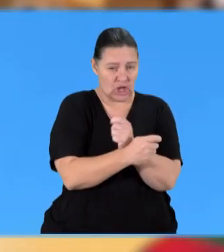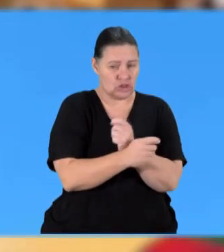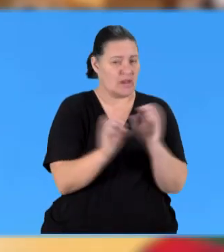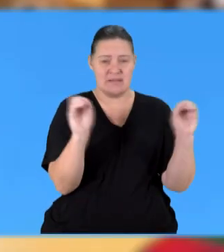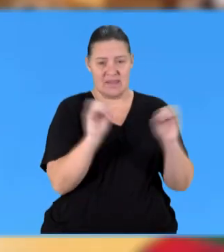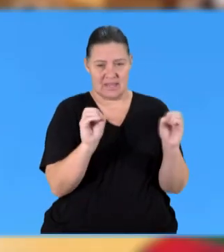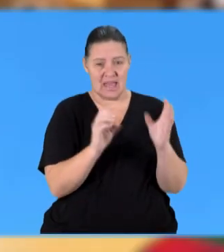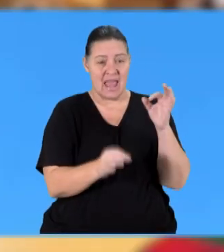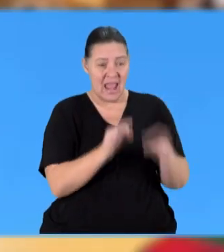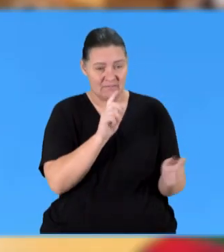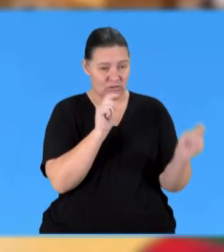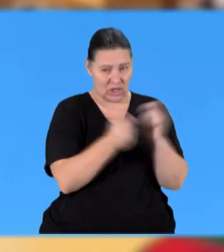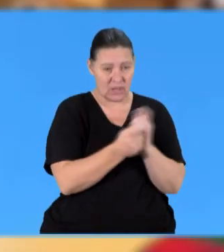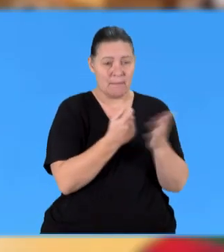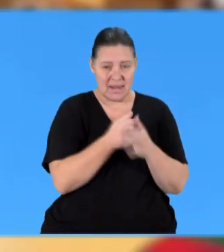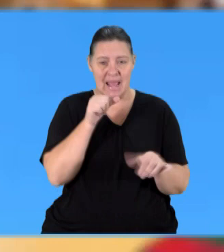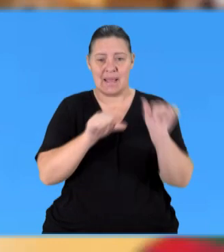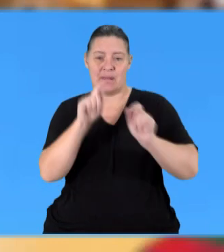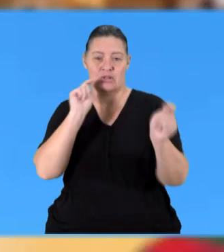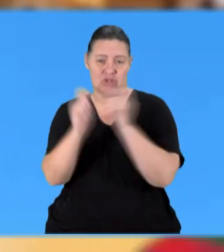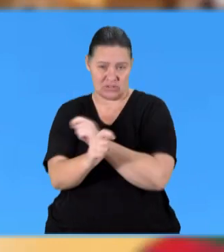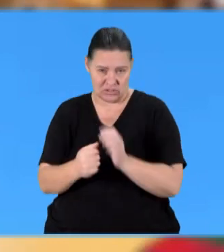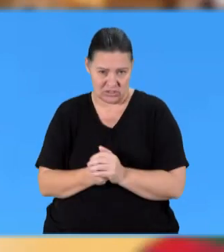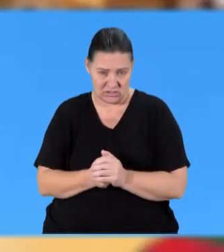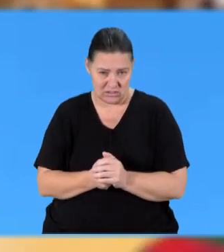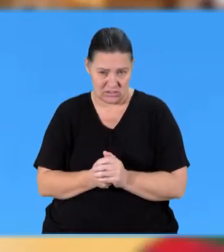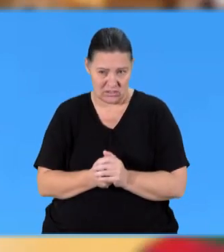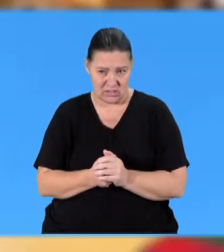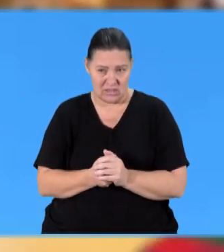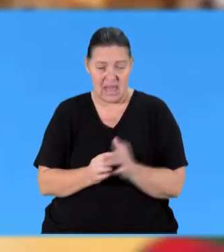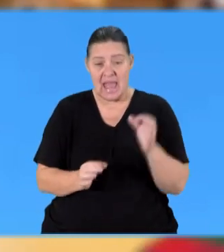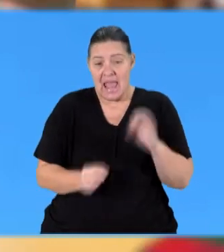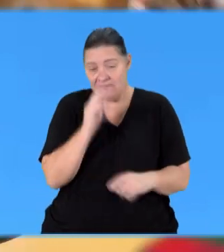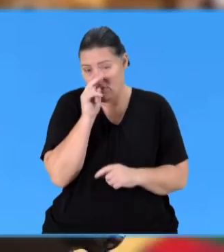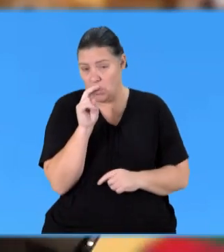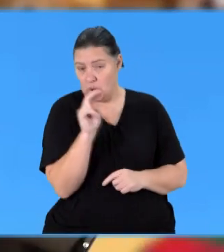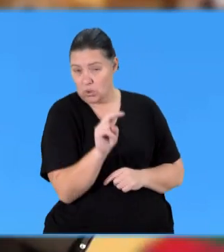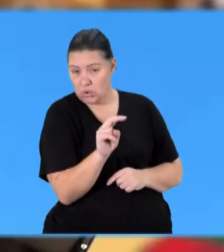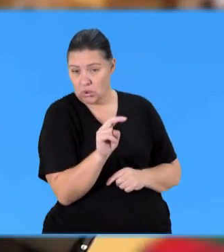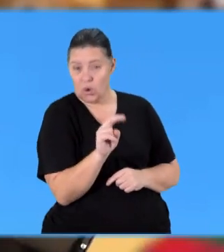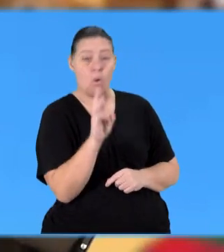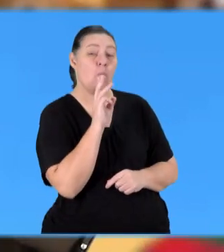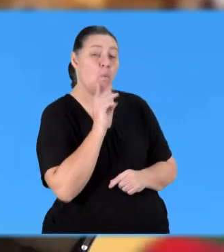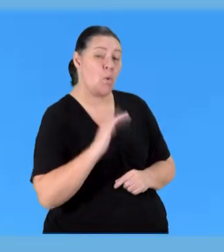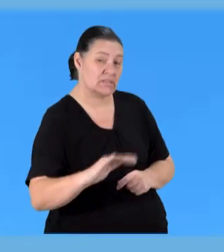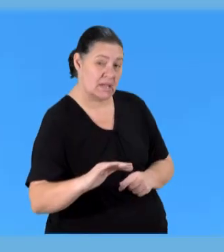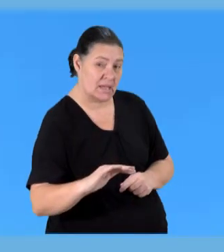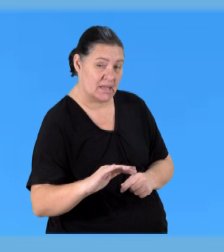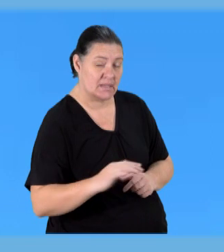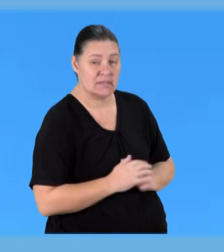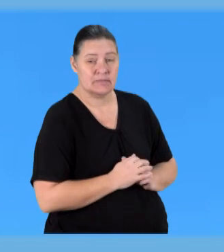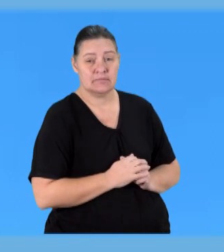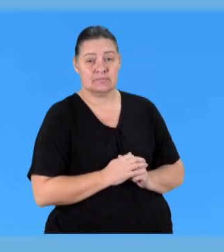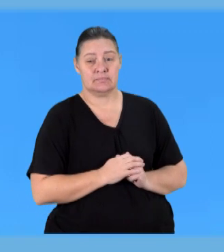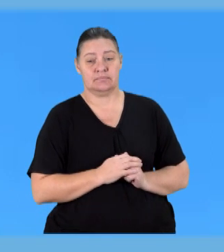composition, that is going to be referred to as a chemical change. By that I mean, if we were to look at water